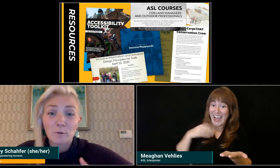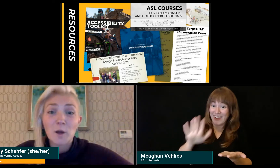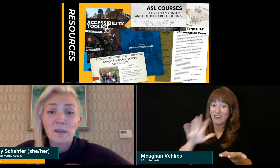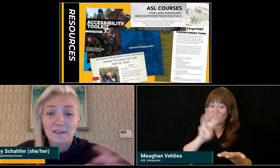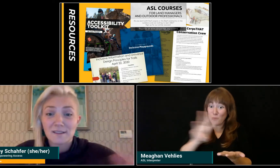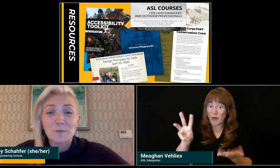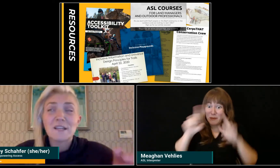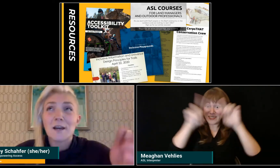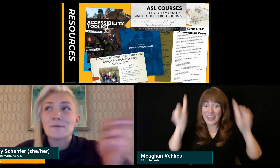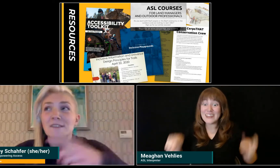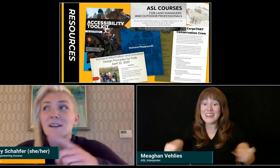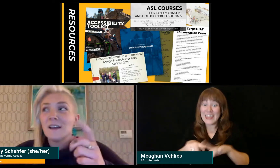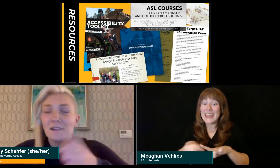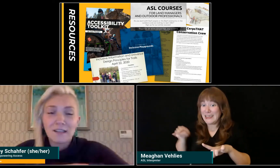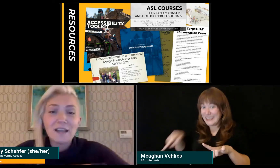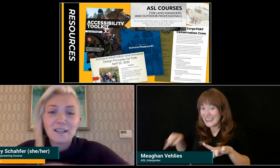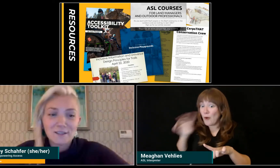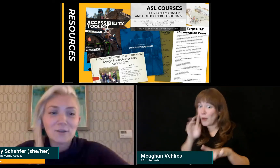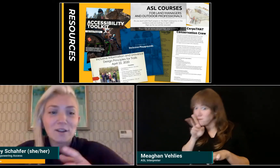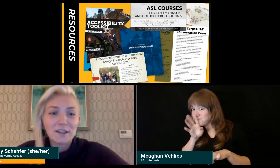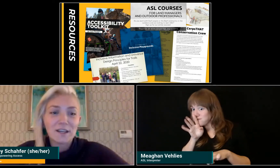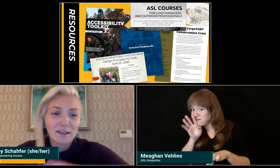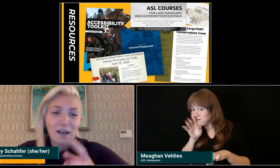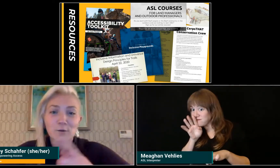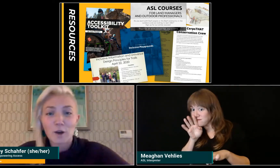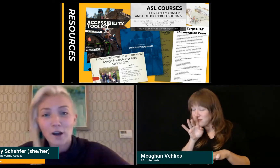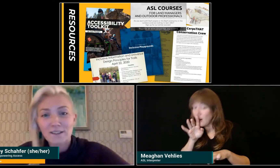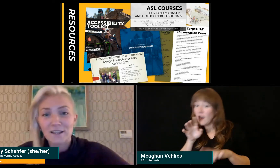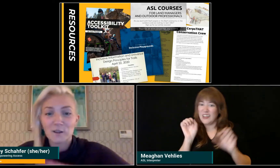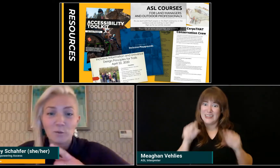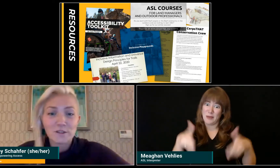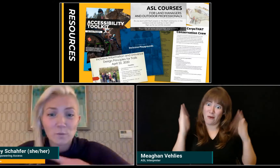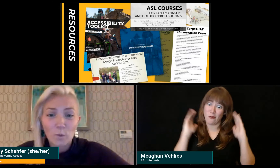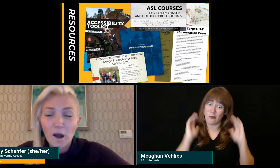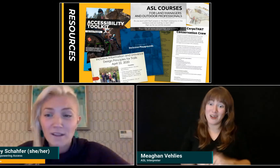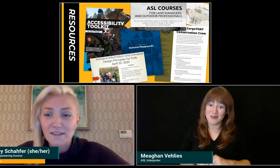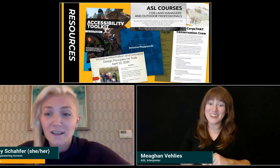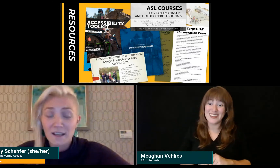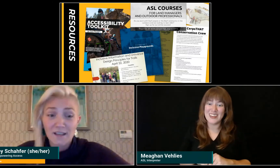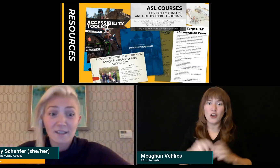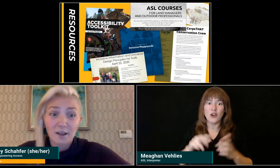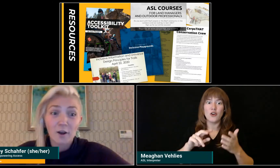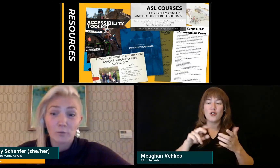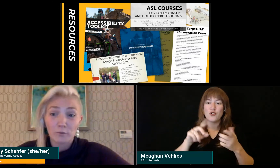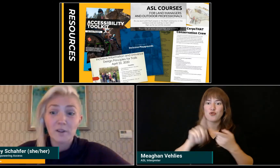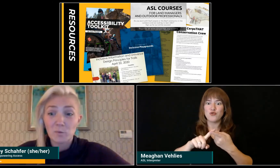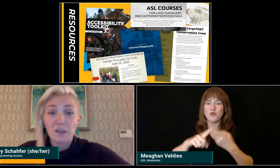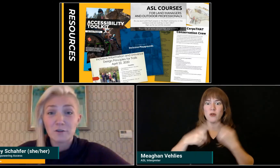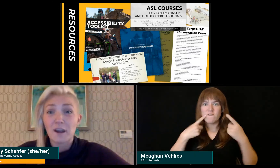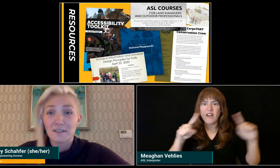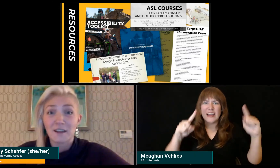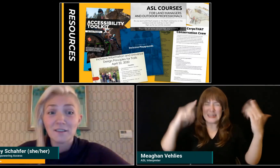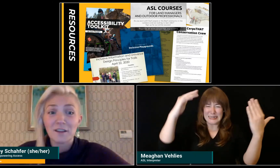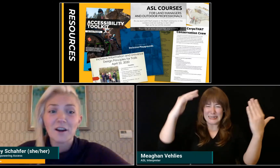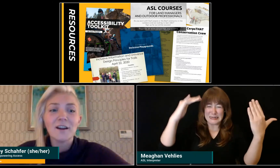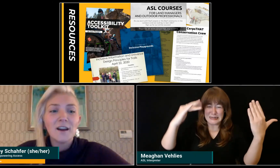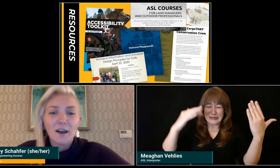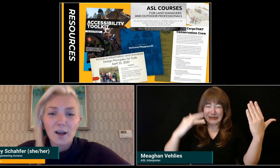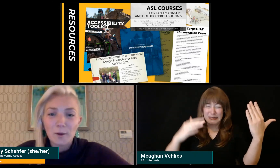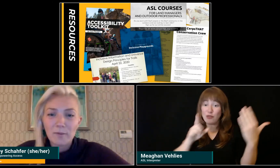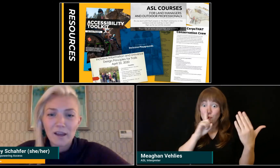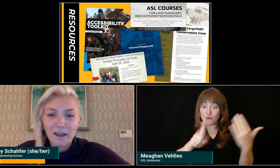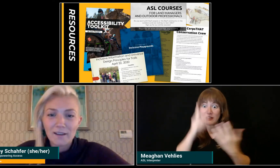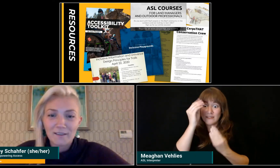really overwhelming. And sometimes getting to the actual content that the person wants, is like a really big trek to get